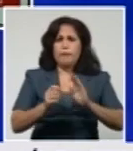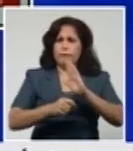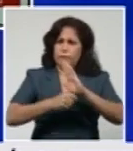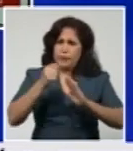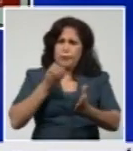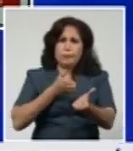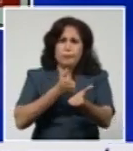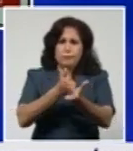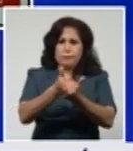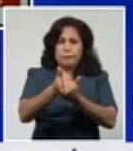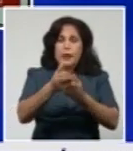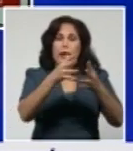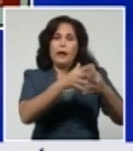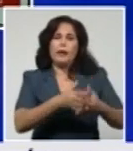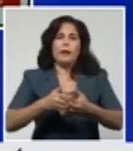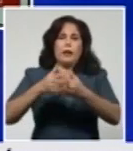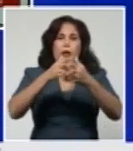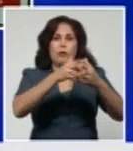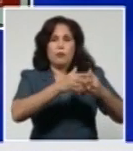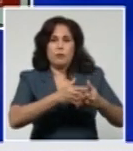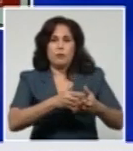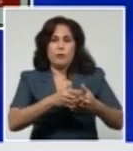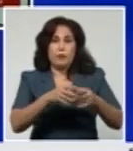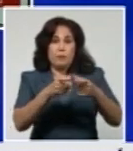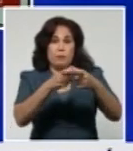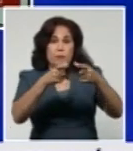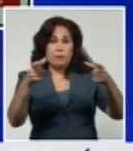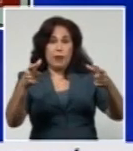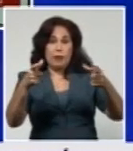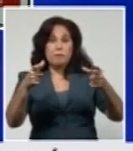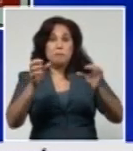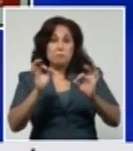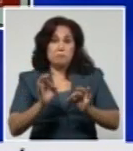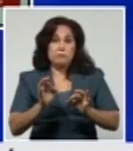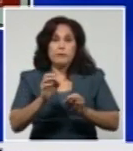7,916,100 confirmed cases and